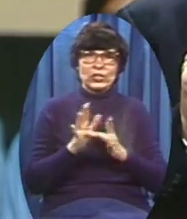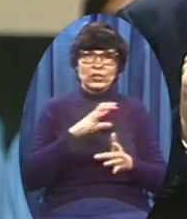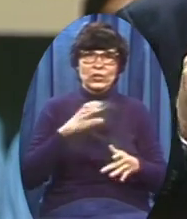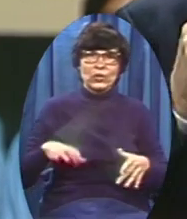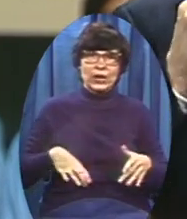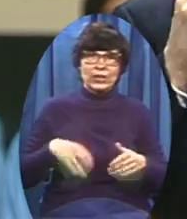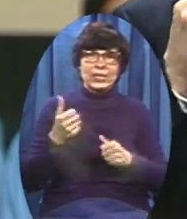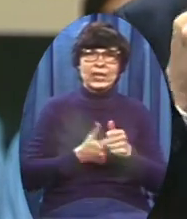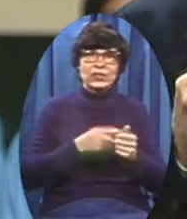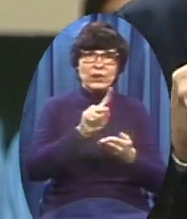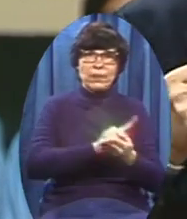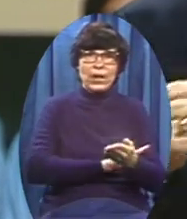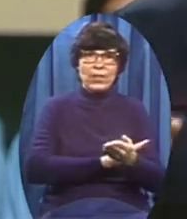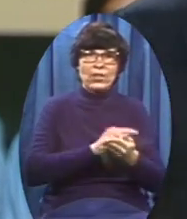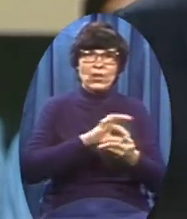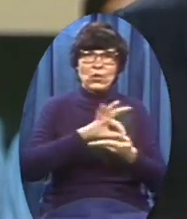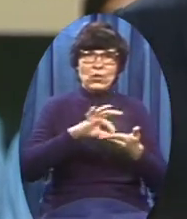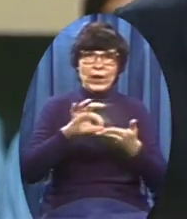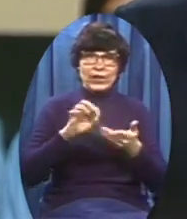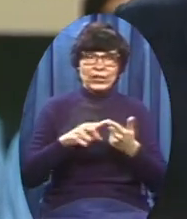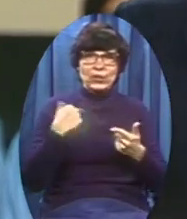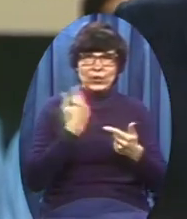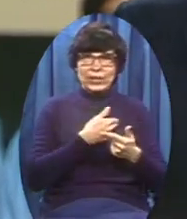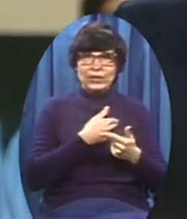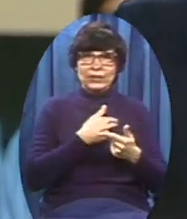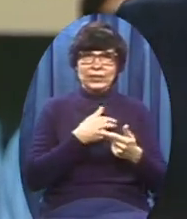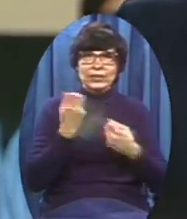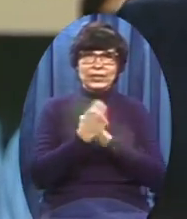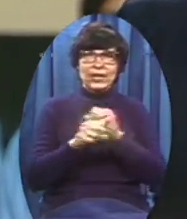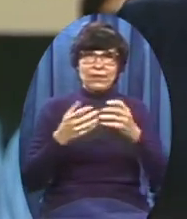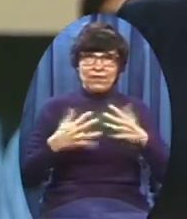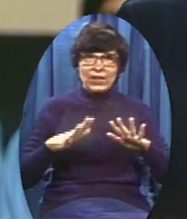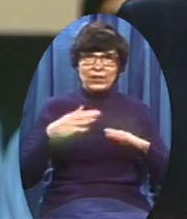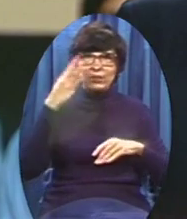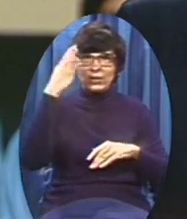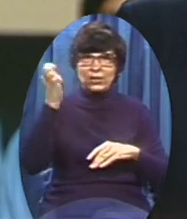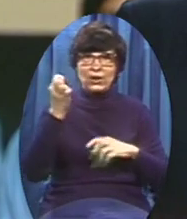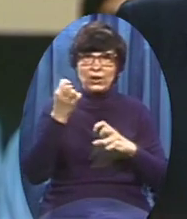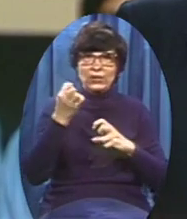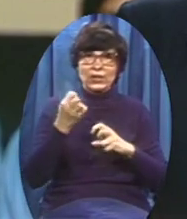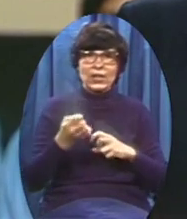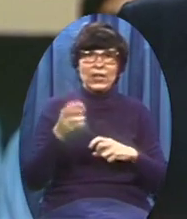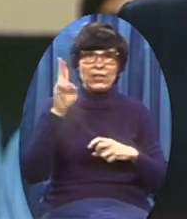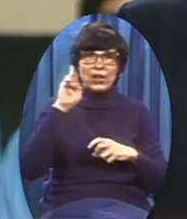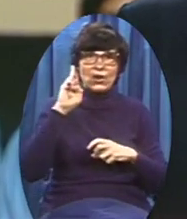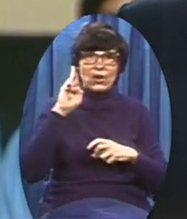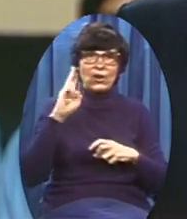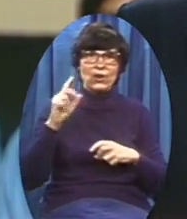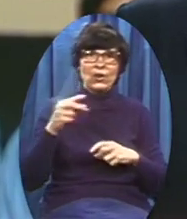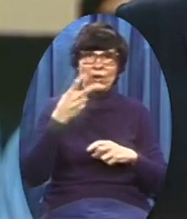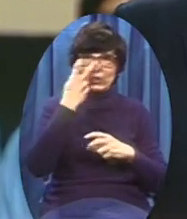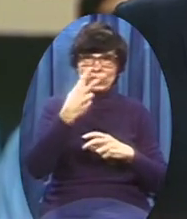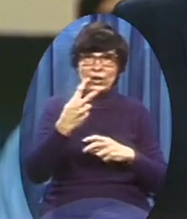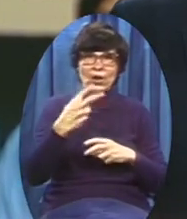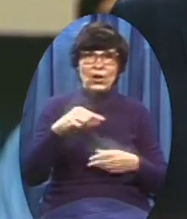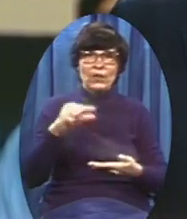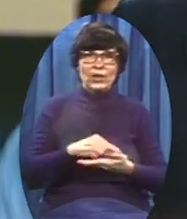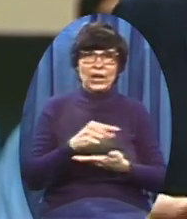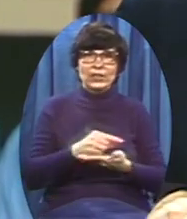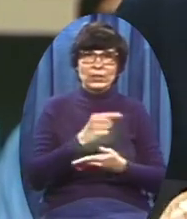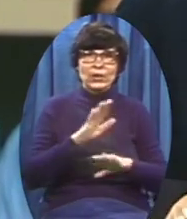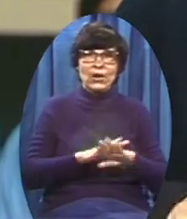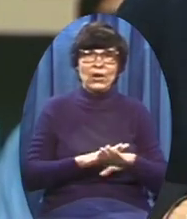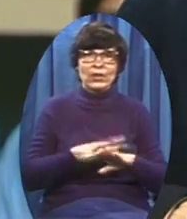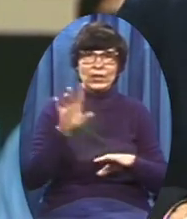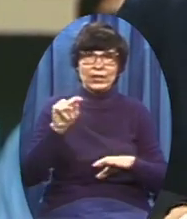write us, who are born again as a result of hearing the gospel on the Old Time Gospel, our television radio ministry. And